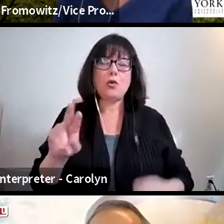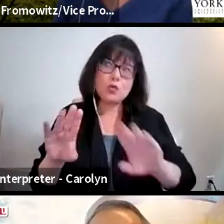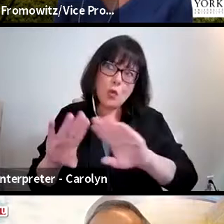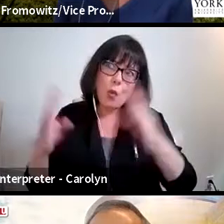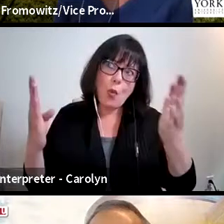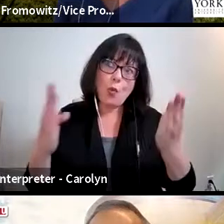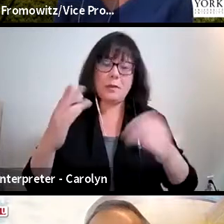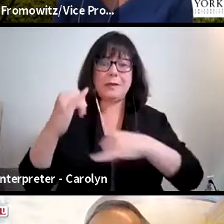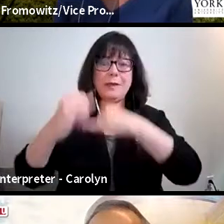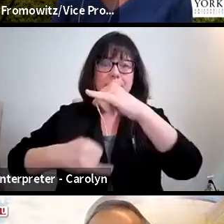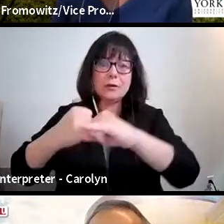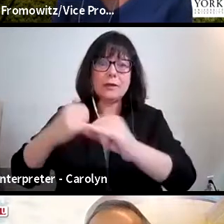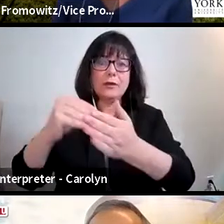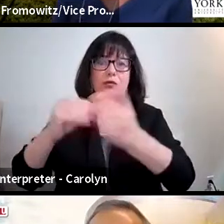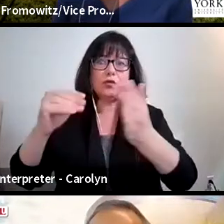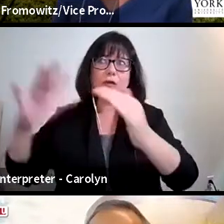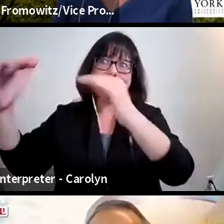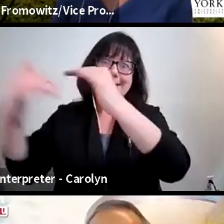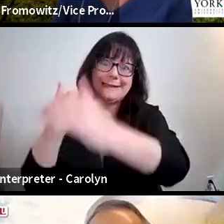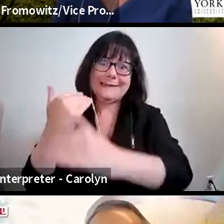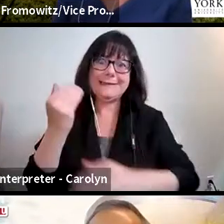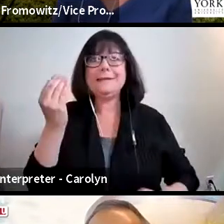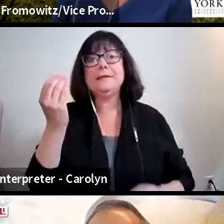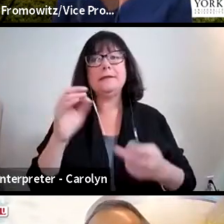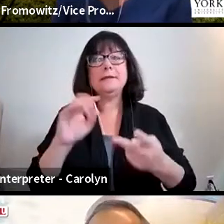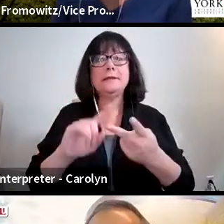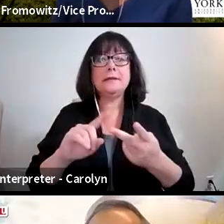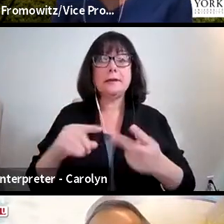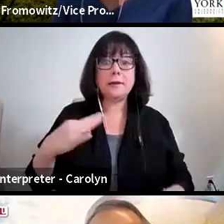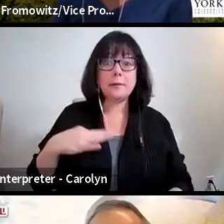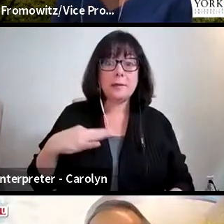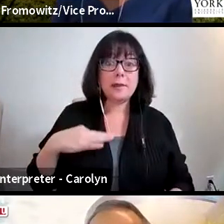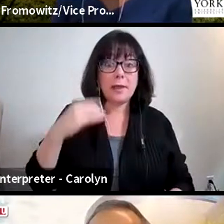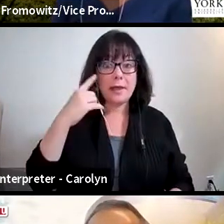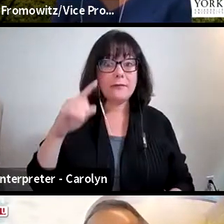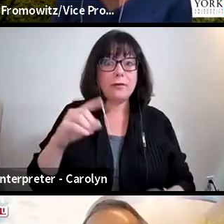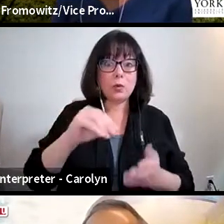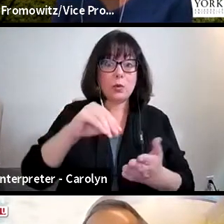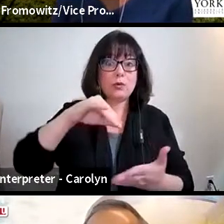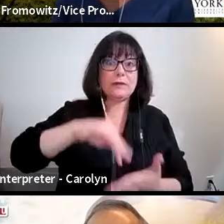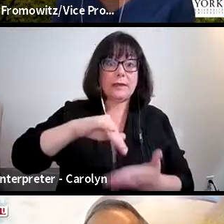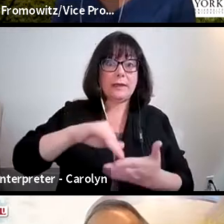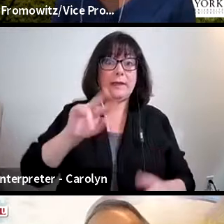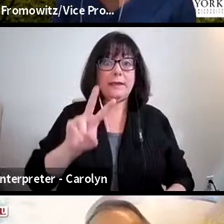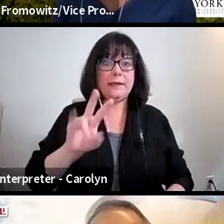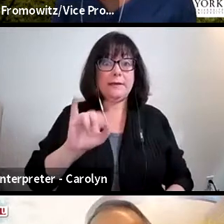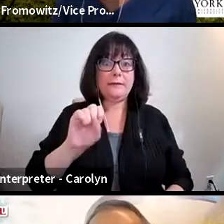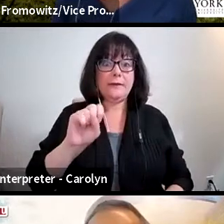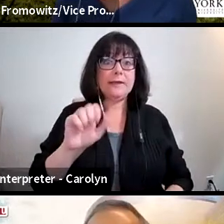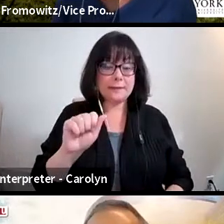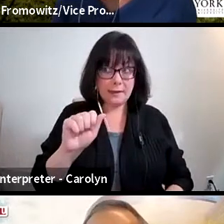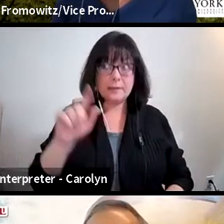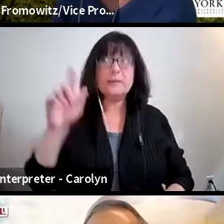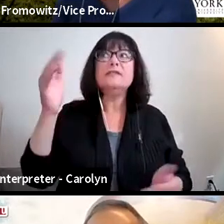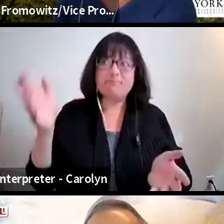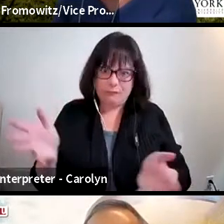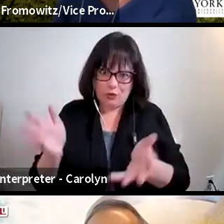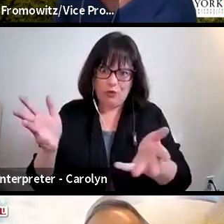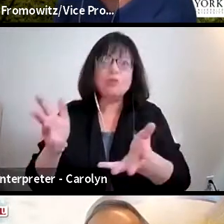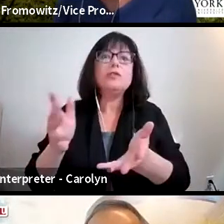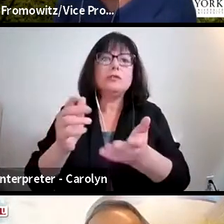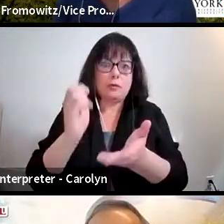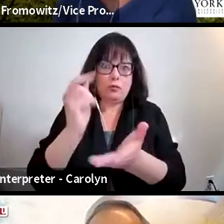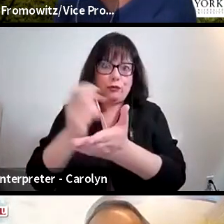on supporting visa applications. Of course, some students already have approved visa